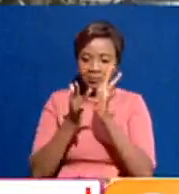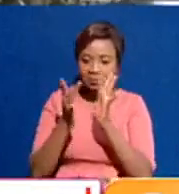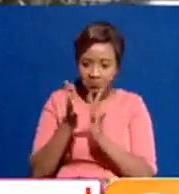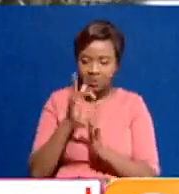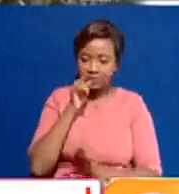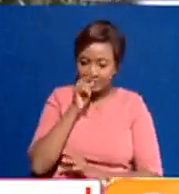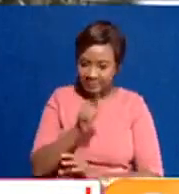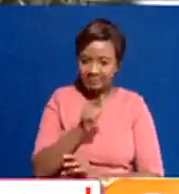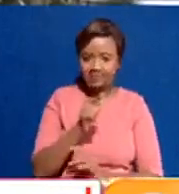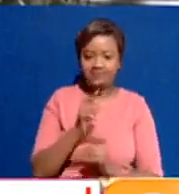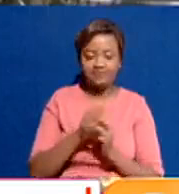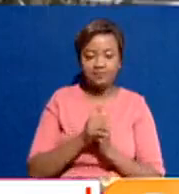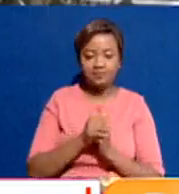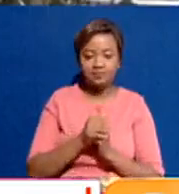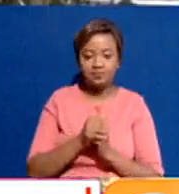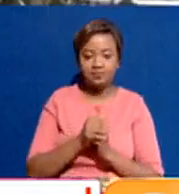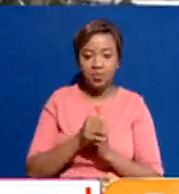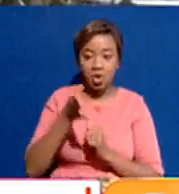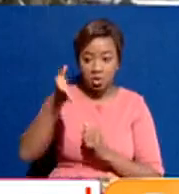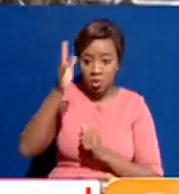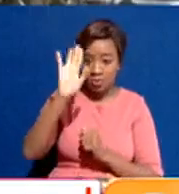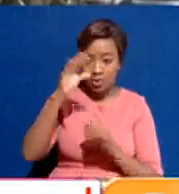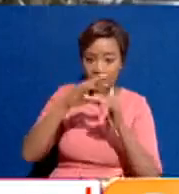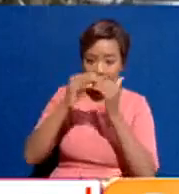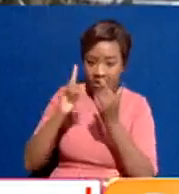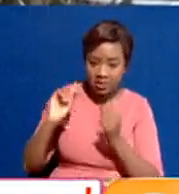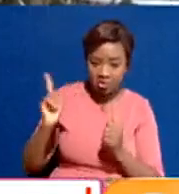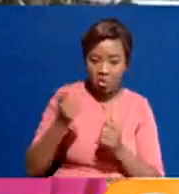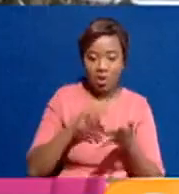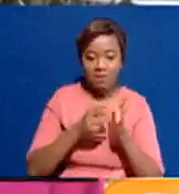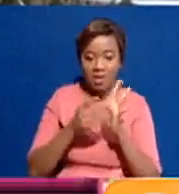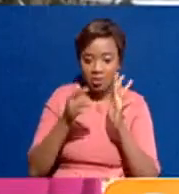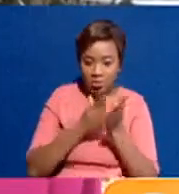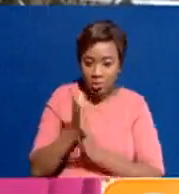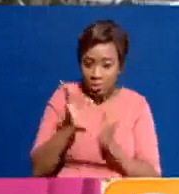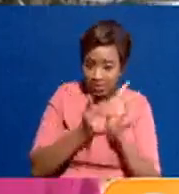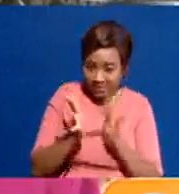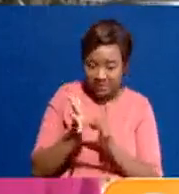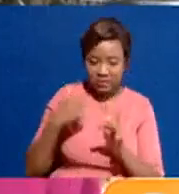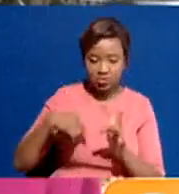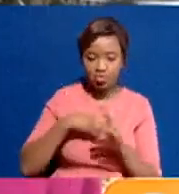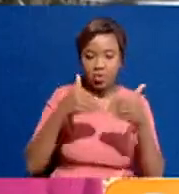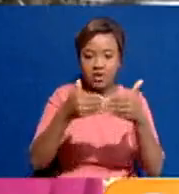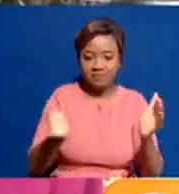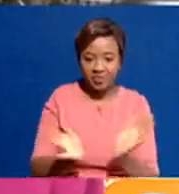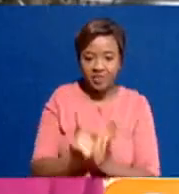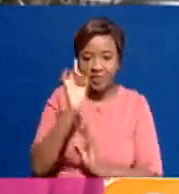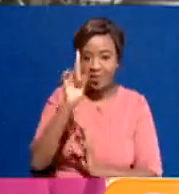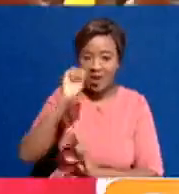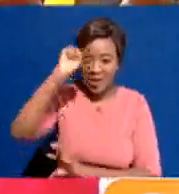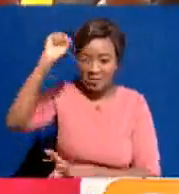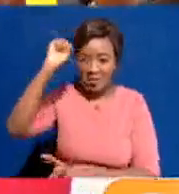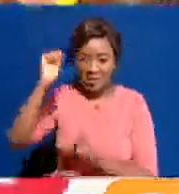kwamba yeye ndiyo muumba, yeye ndiyo muumba wetu, sisi wote ni jamaa moja. Kwa hivyo siasa tunaomba isiwe ya kwamba ndiye